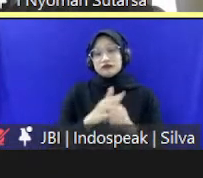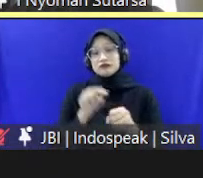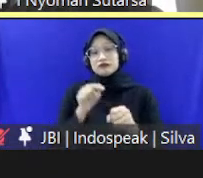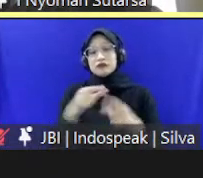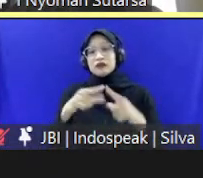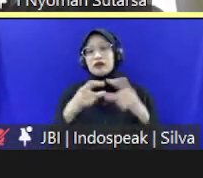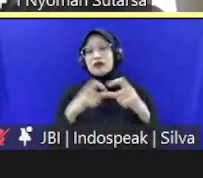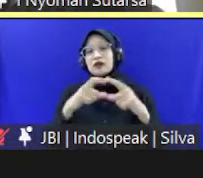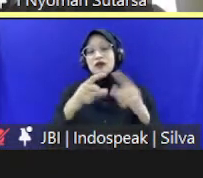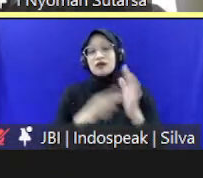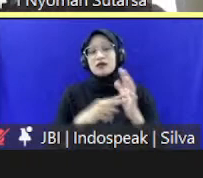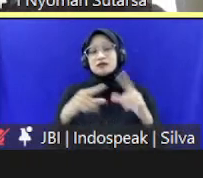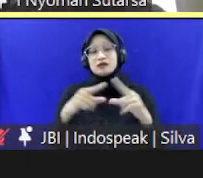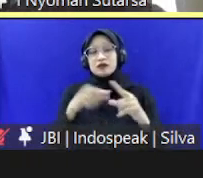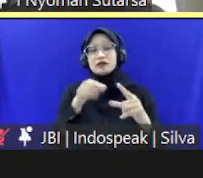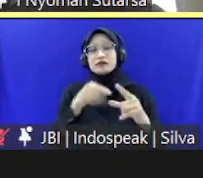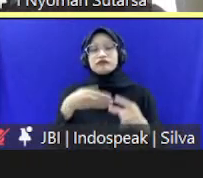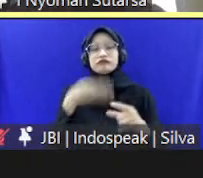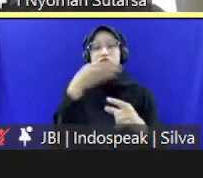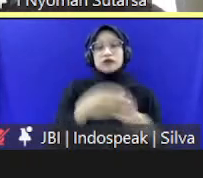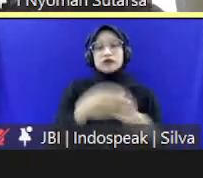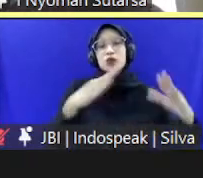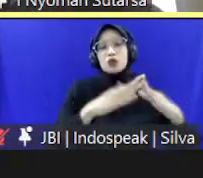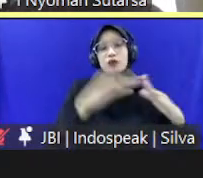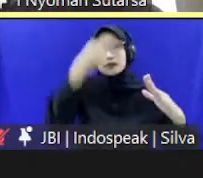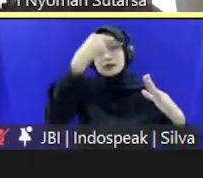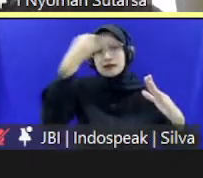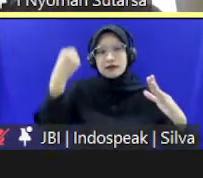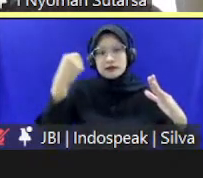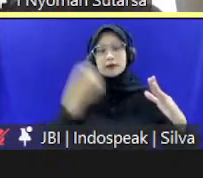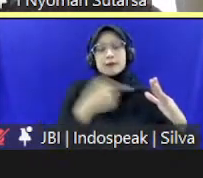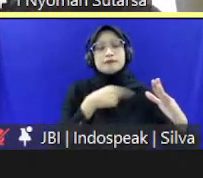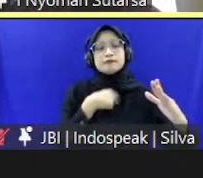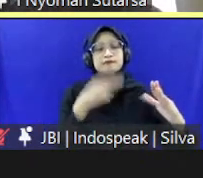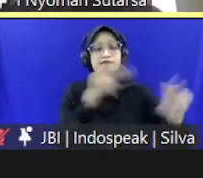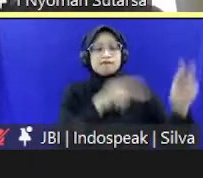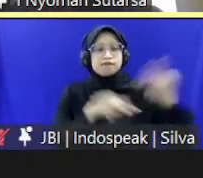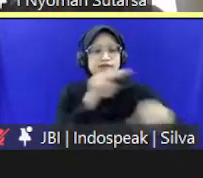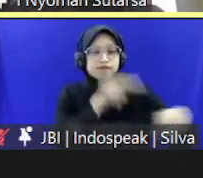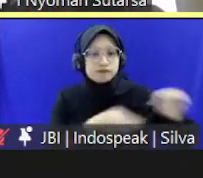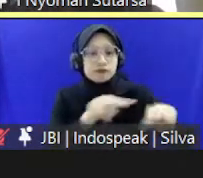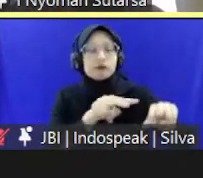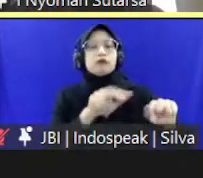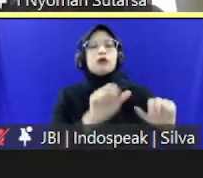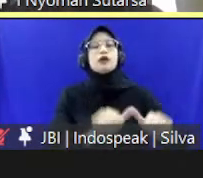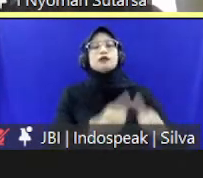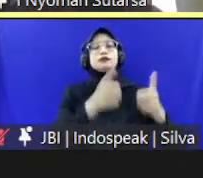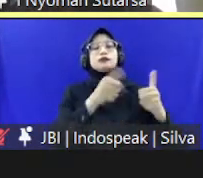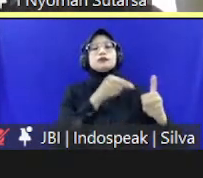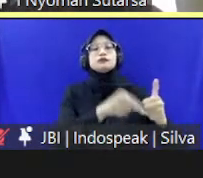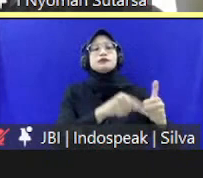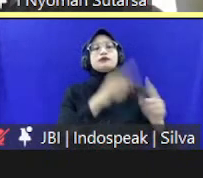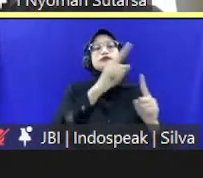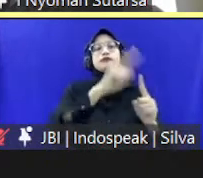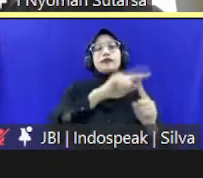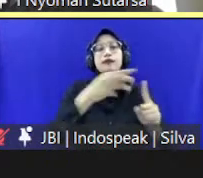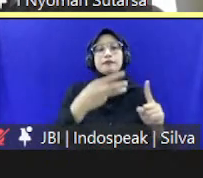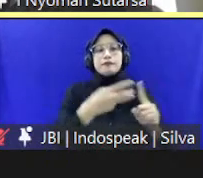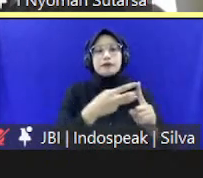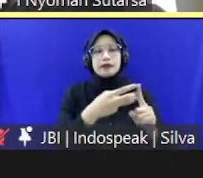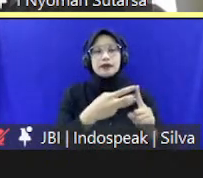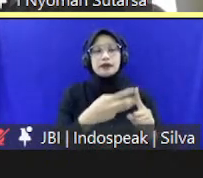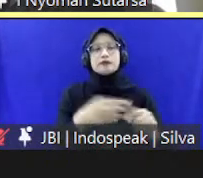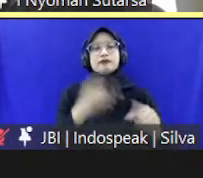pulmonary tuberculosis. She was referred to a voluntary counseling and testing services, and her result came back